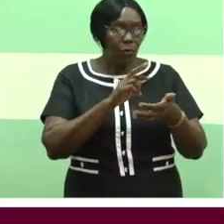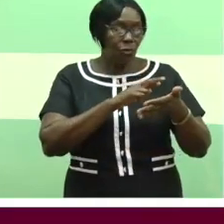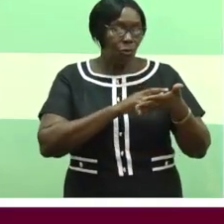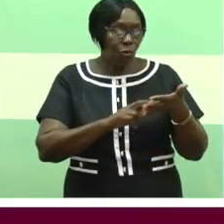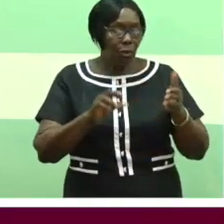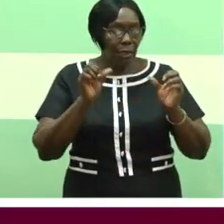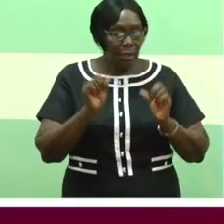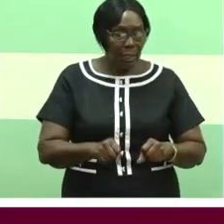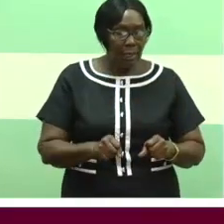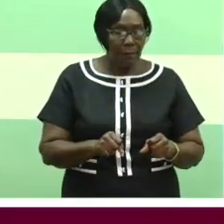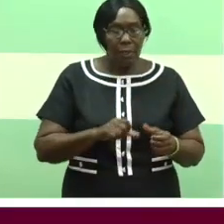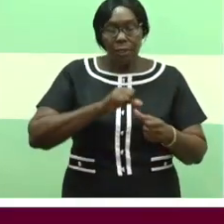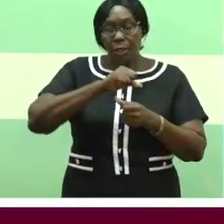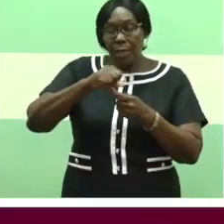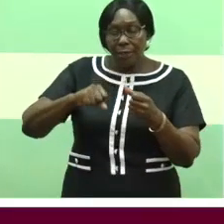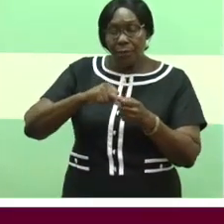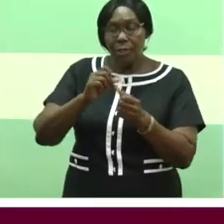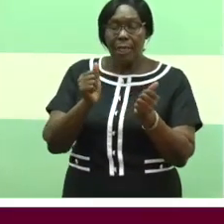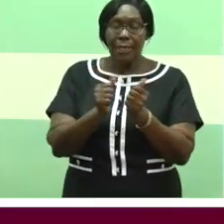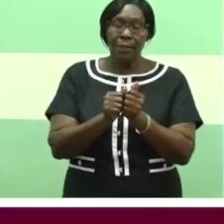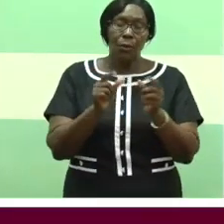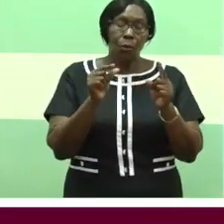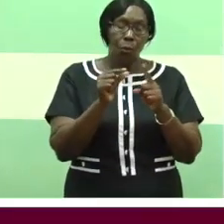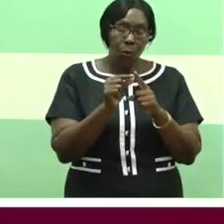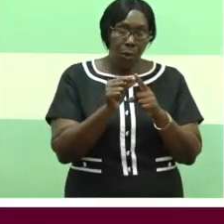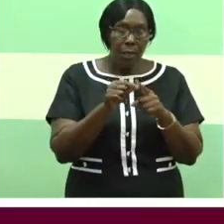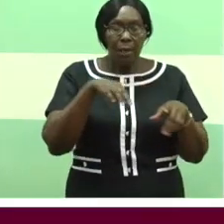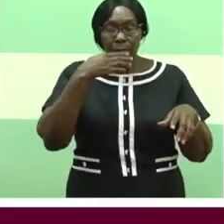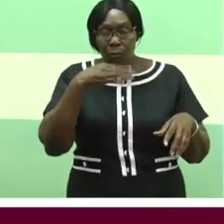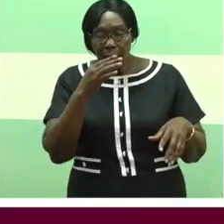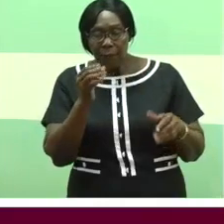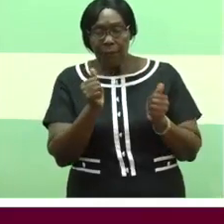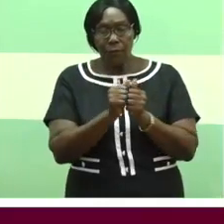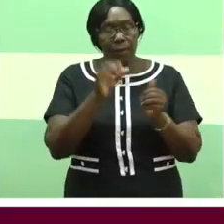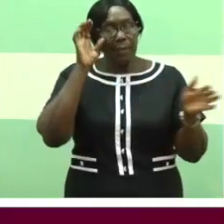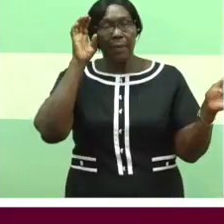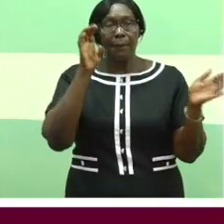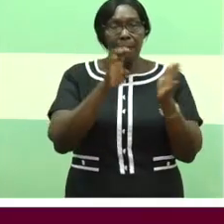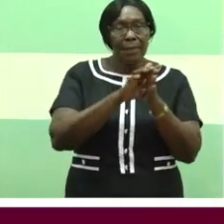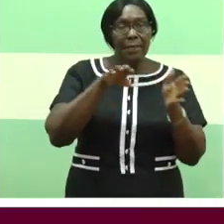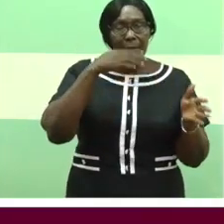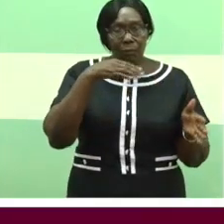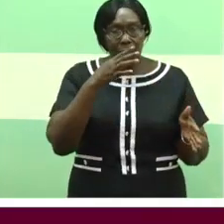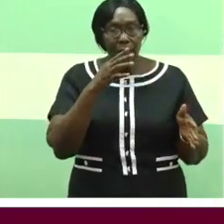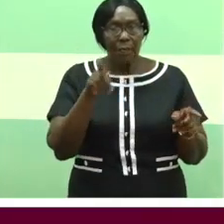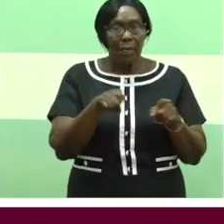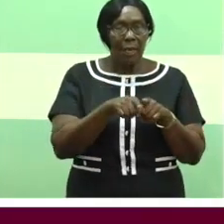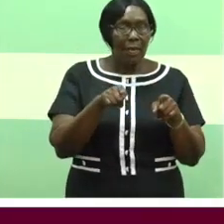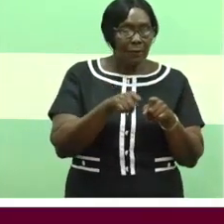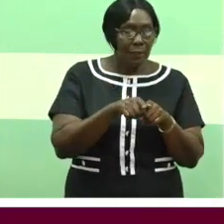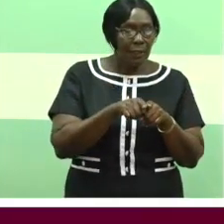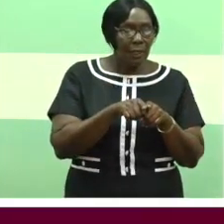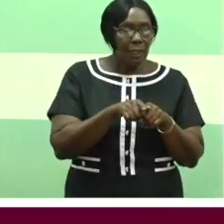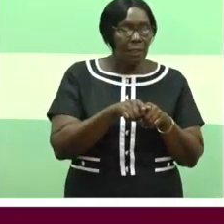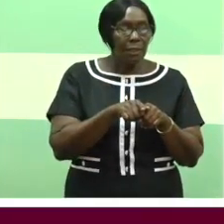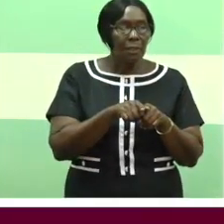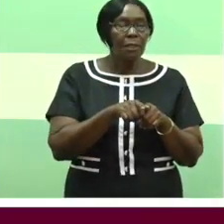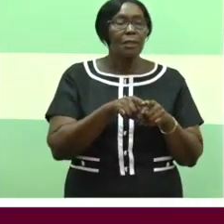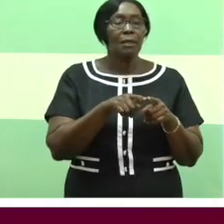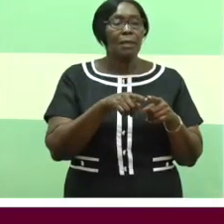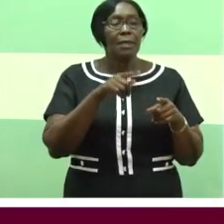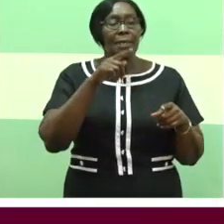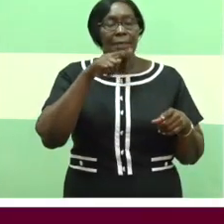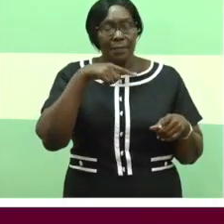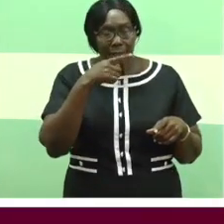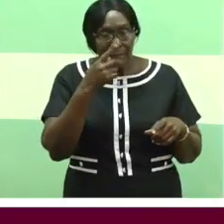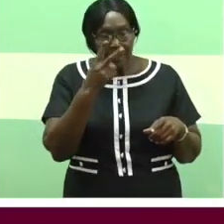they are able to associate the word breakfast with the picture breakfast, and they are also able to associate